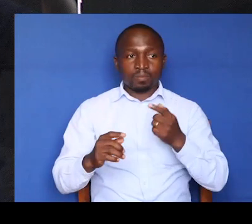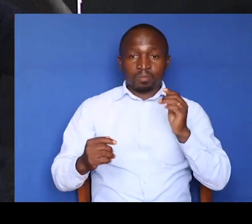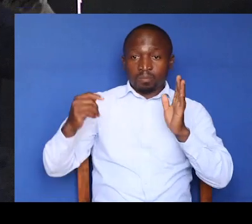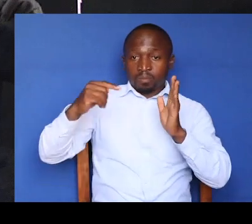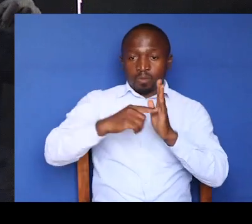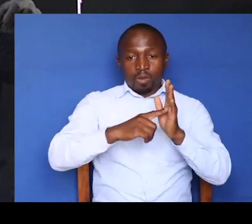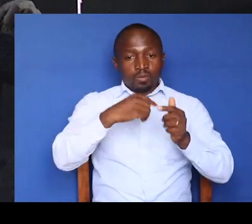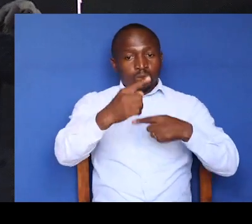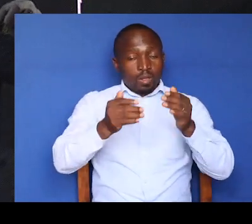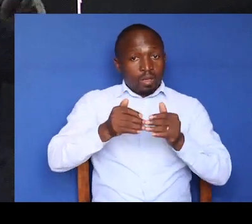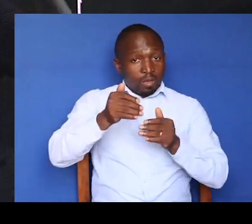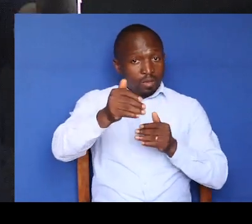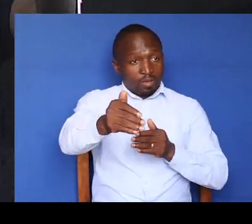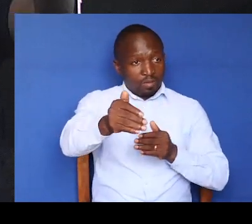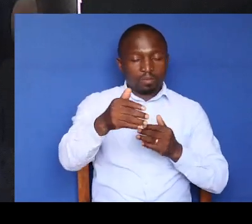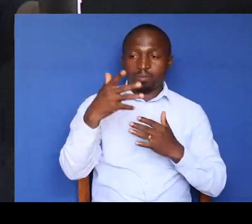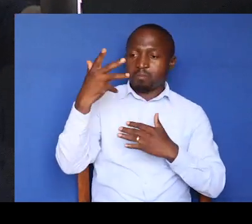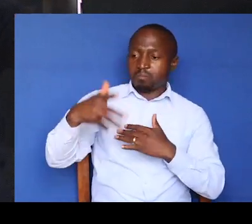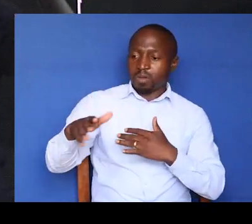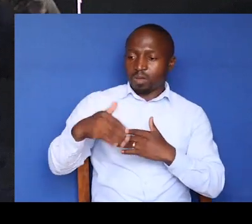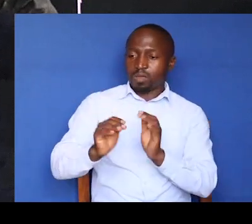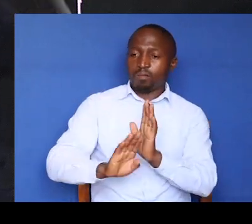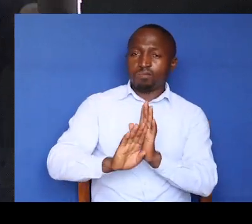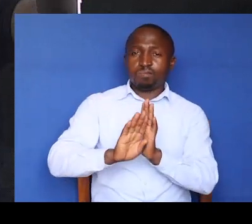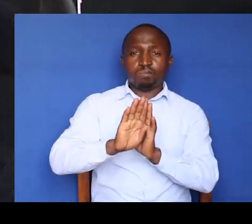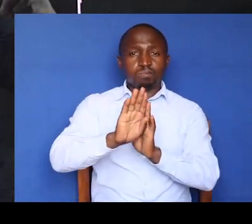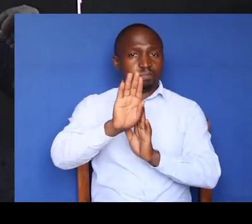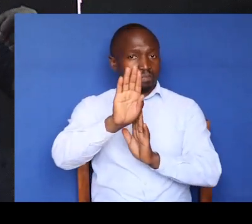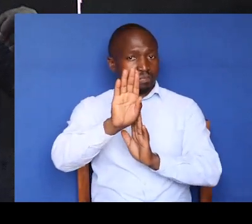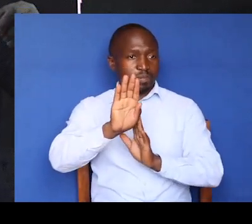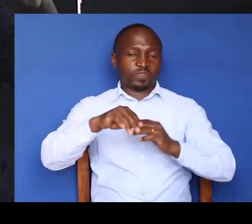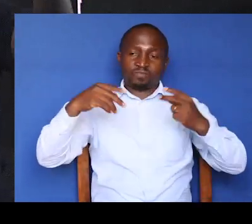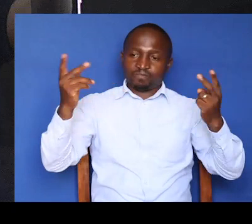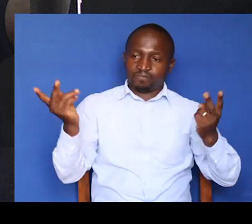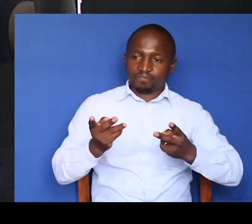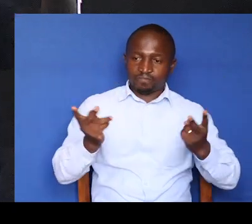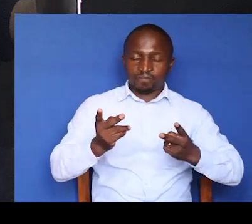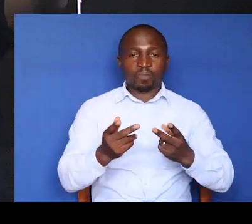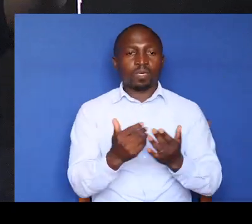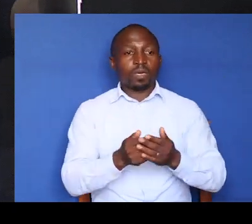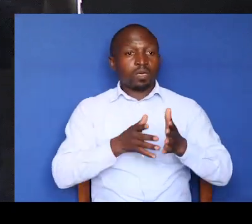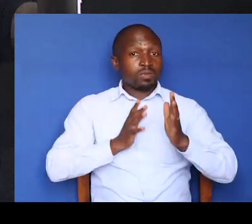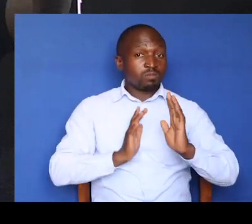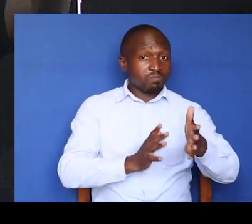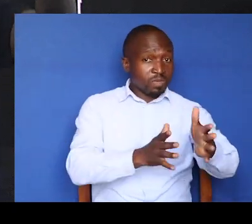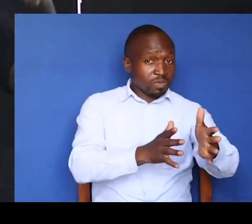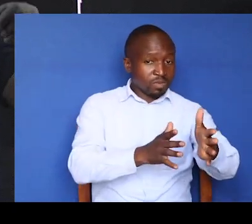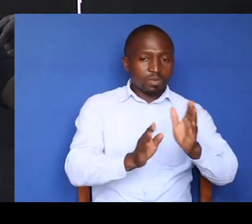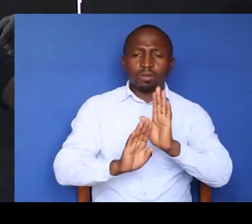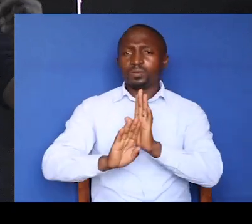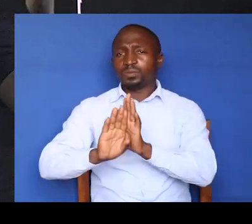the low-lying areas, volume of water increases and also the velocity or speed of